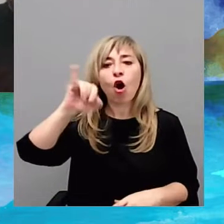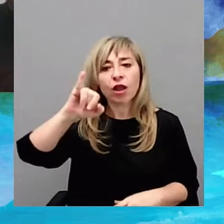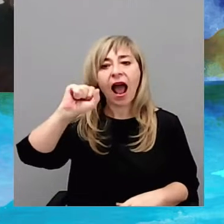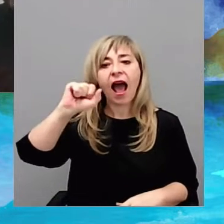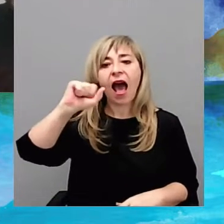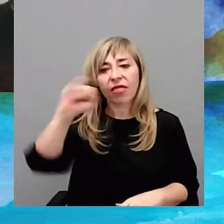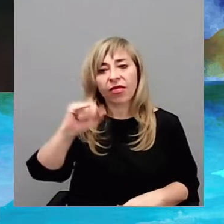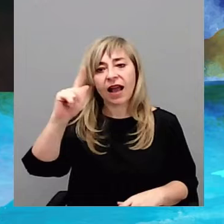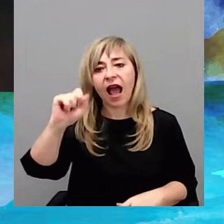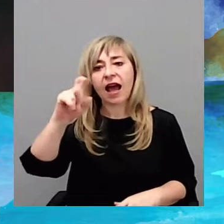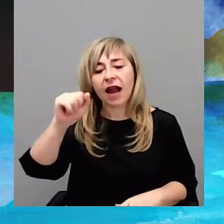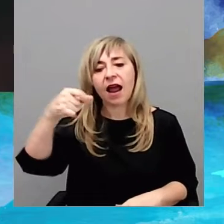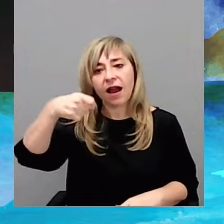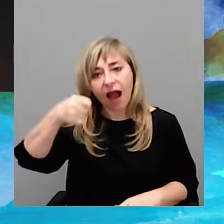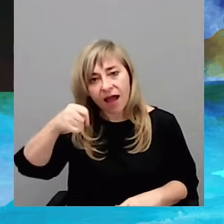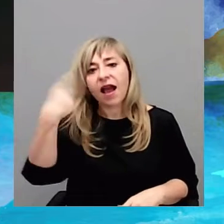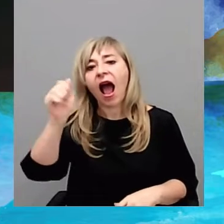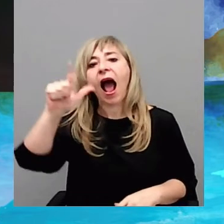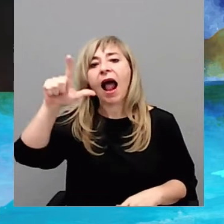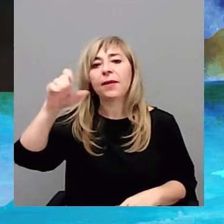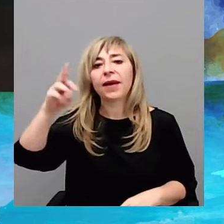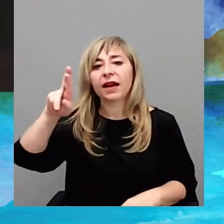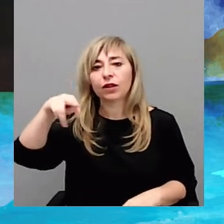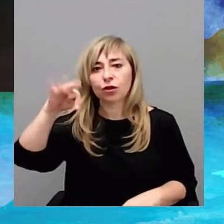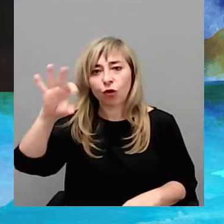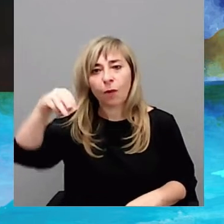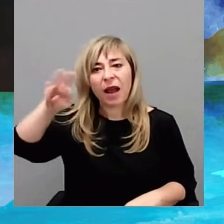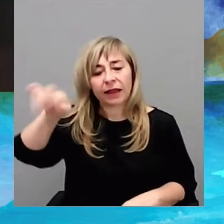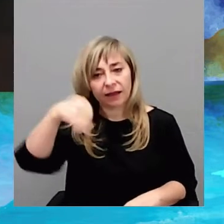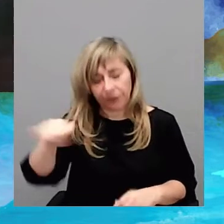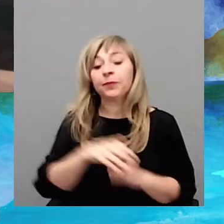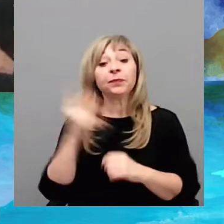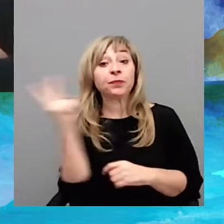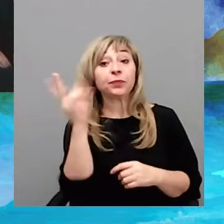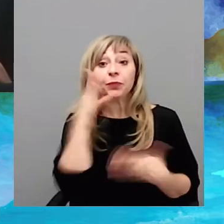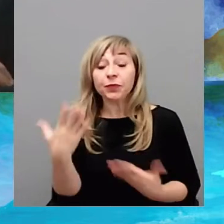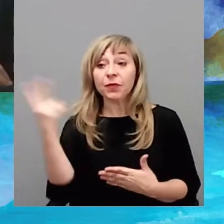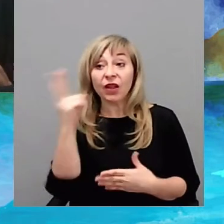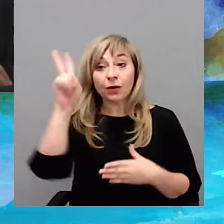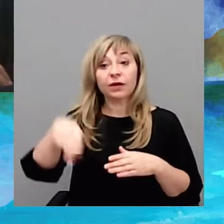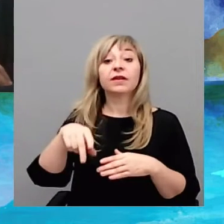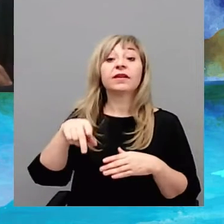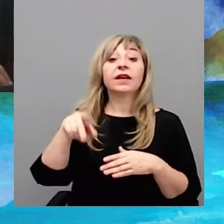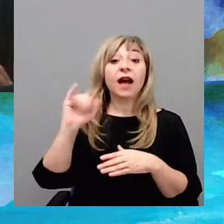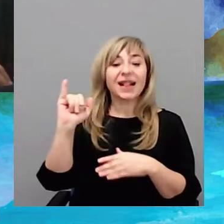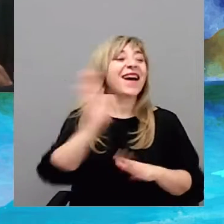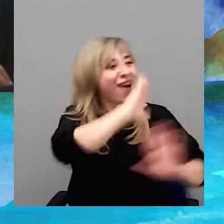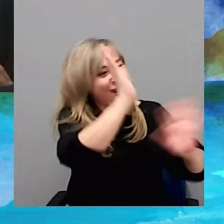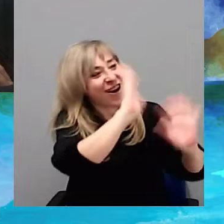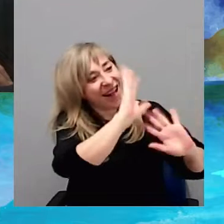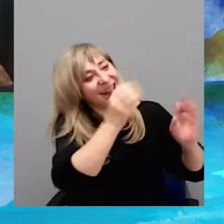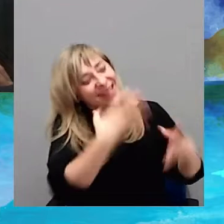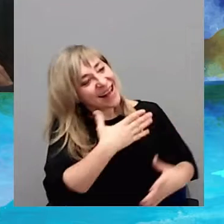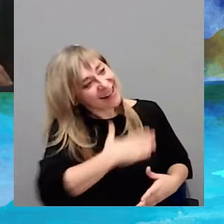from 3D LAN. Hello. Hello. How is everyone? We're very happy to have you with